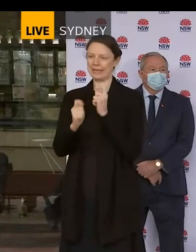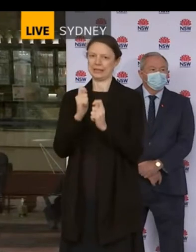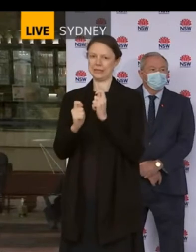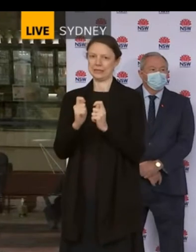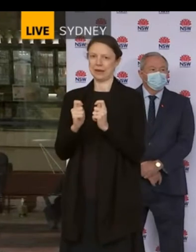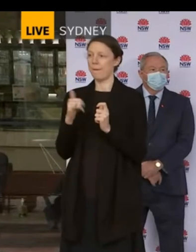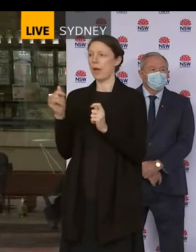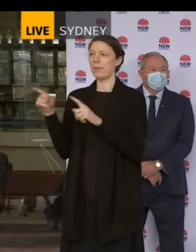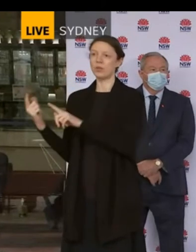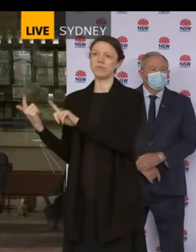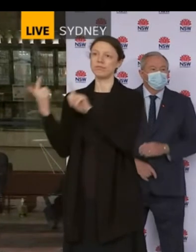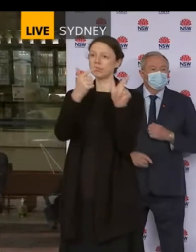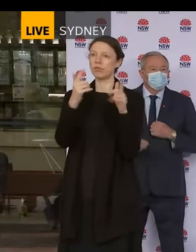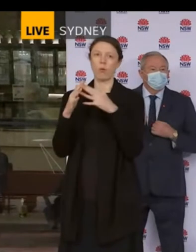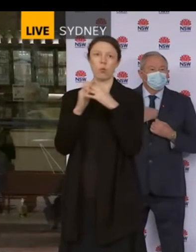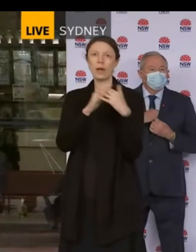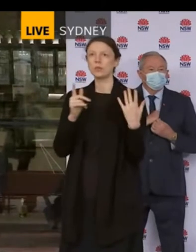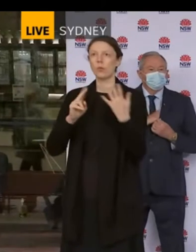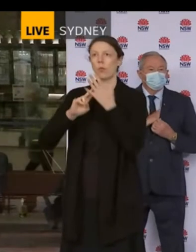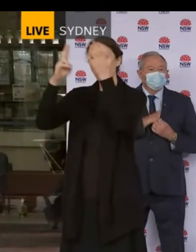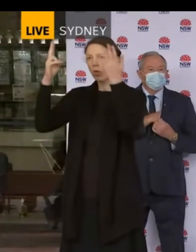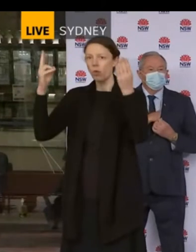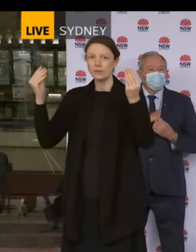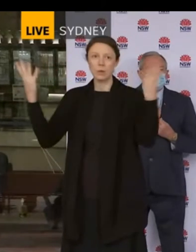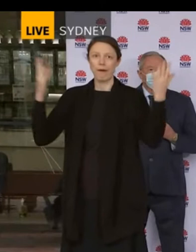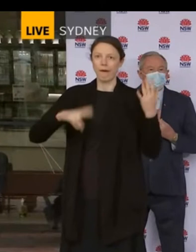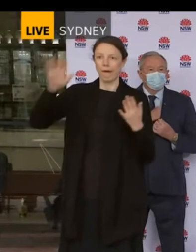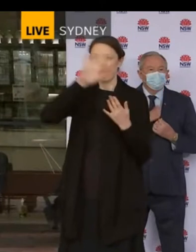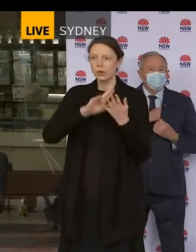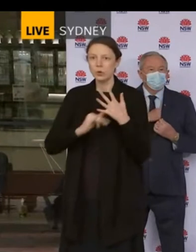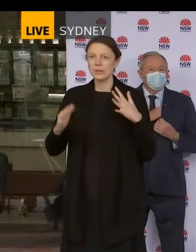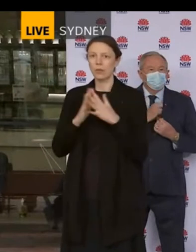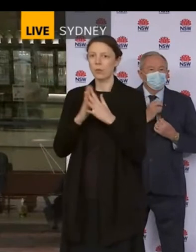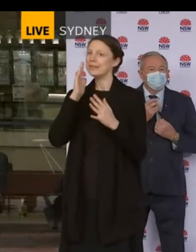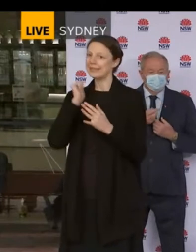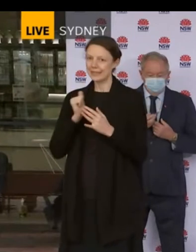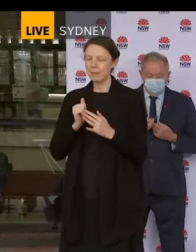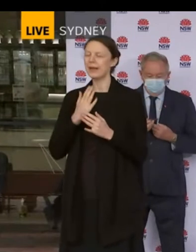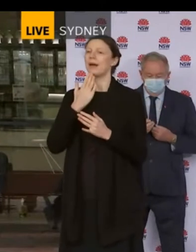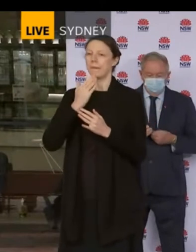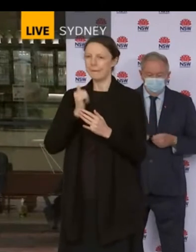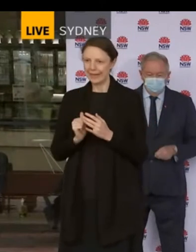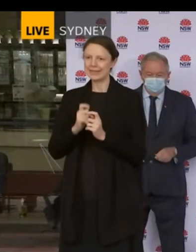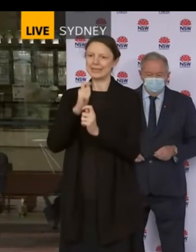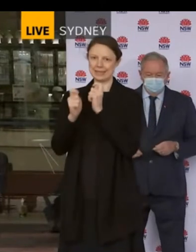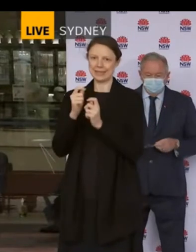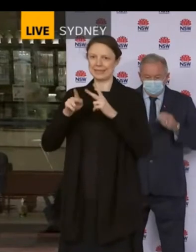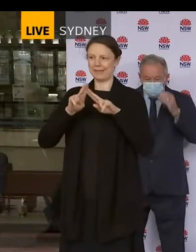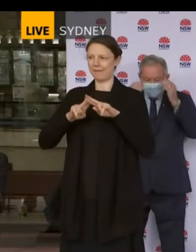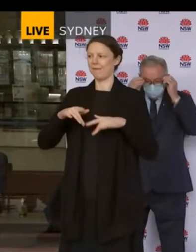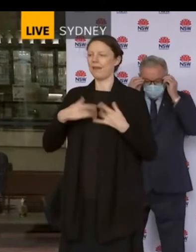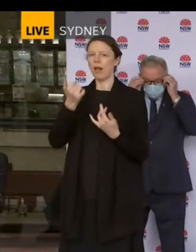the greater metropolitan Sydney, or for that matter, across the state. We are asking you to be very vigilant for symptoms.